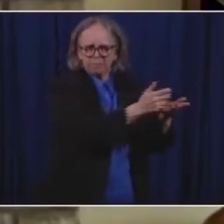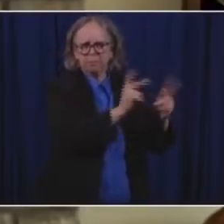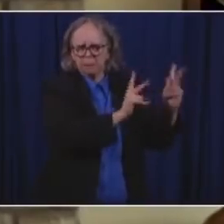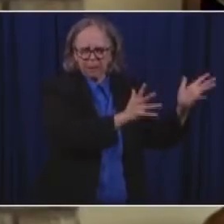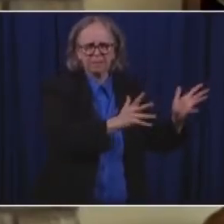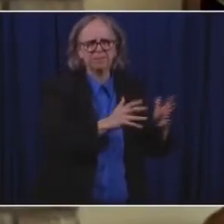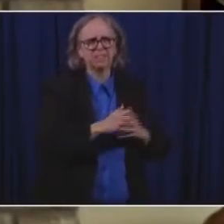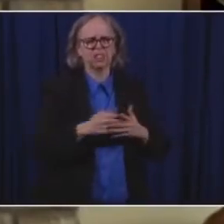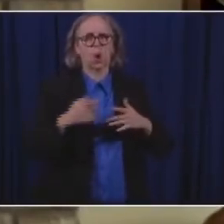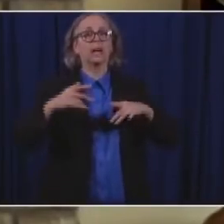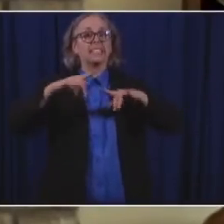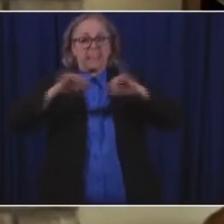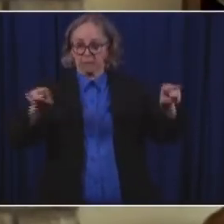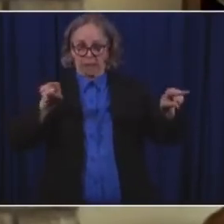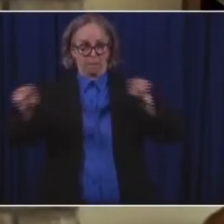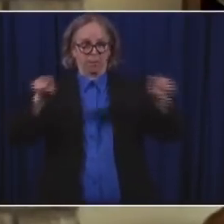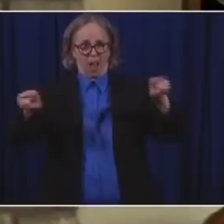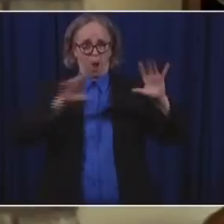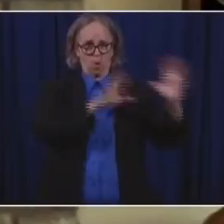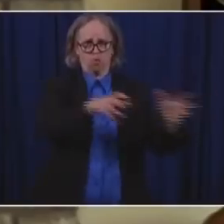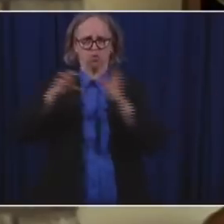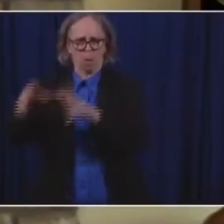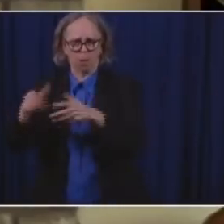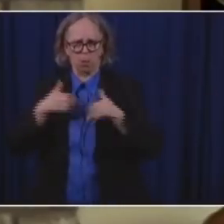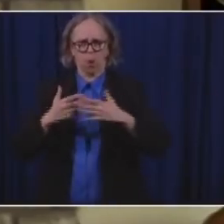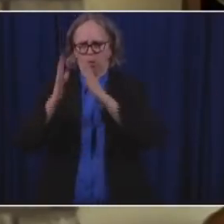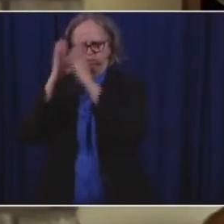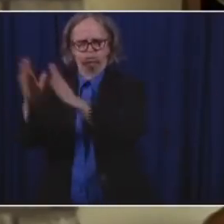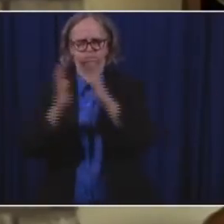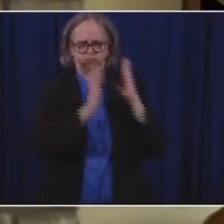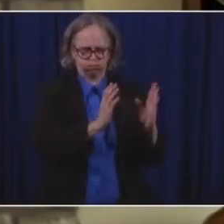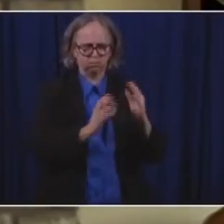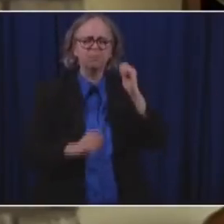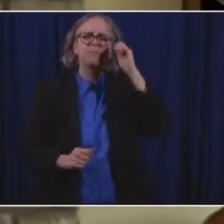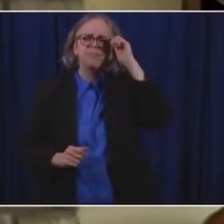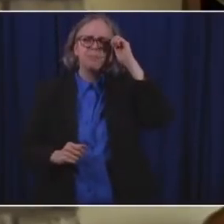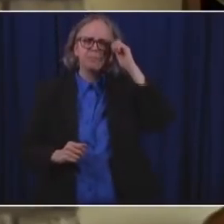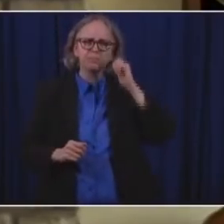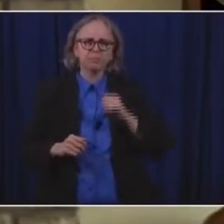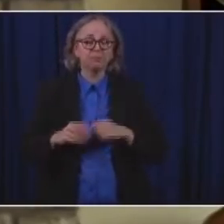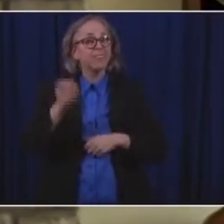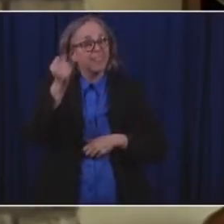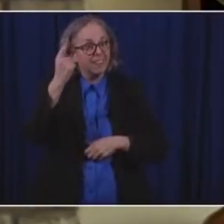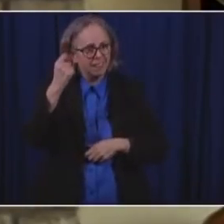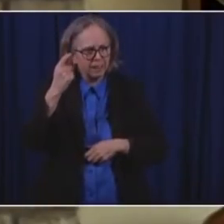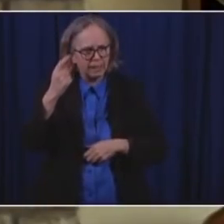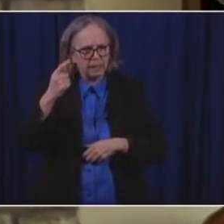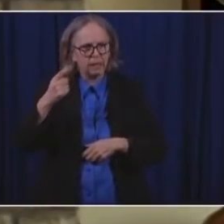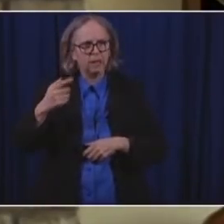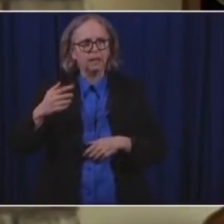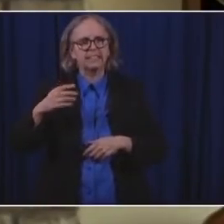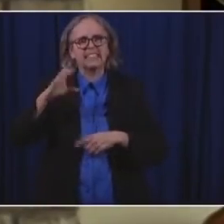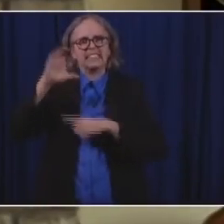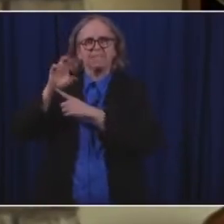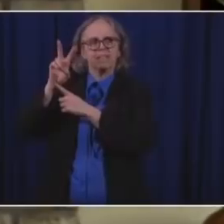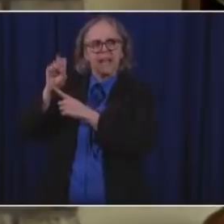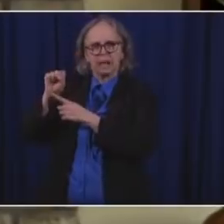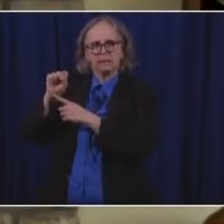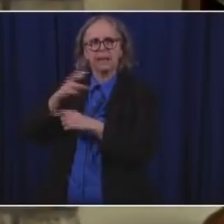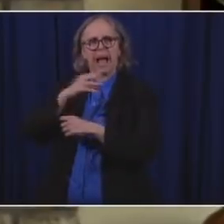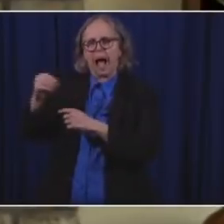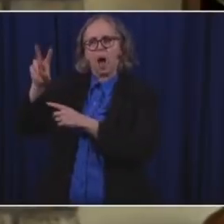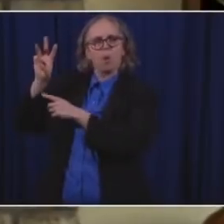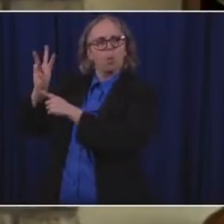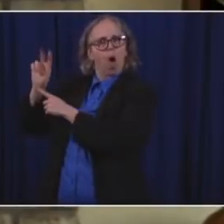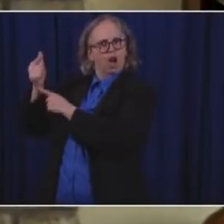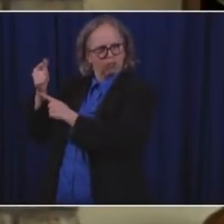same time, that will be occurring. This will be going to CVS and to Walgreens, and